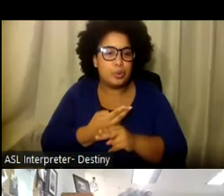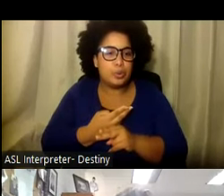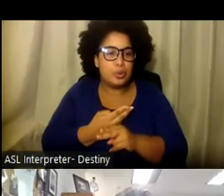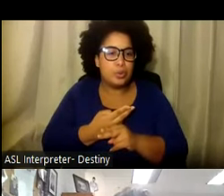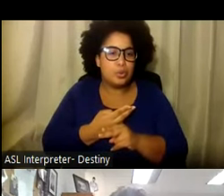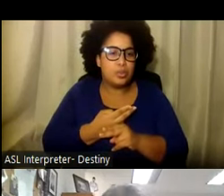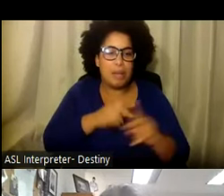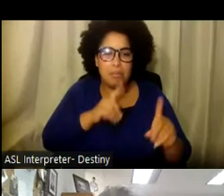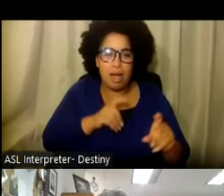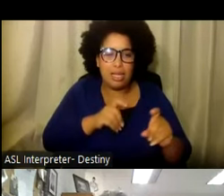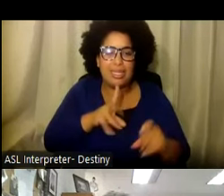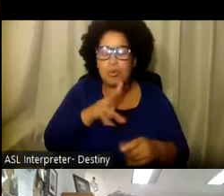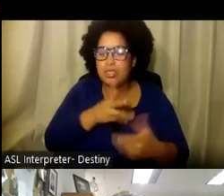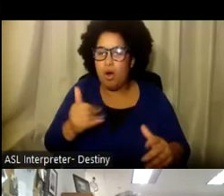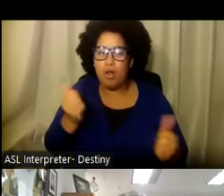in the president's